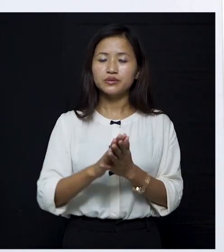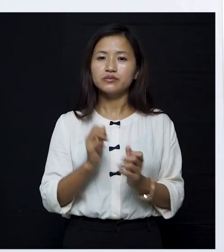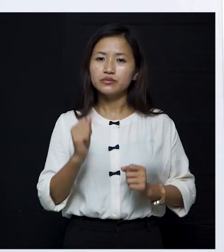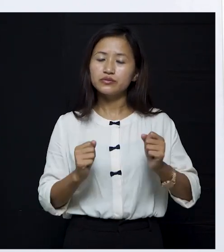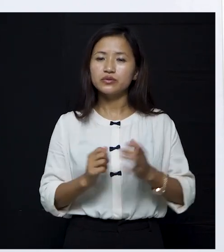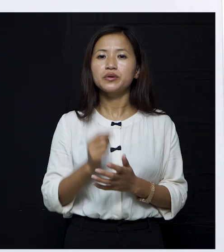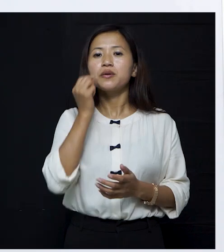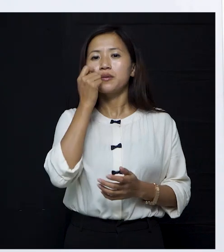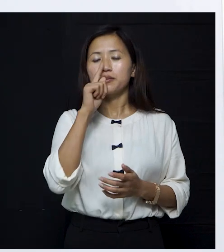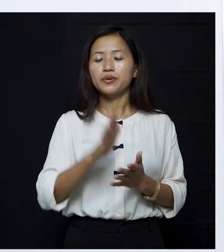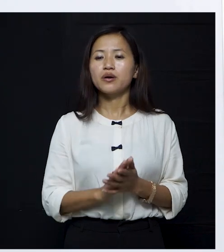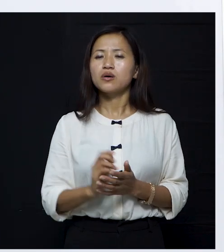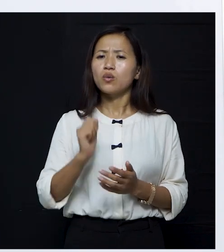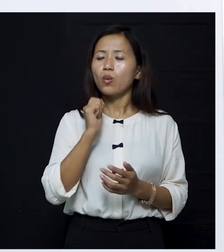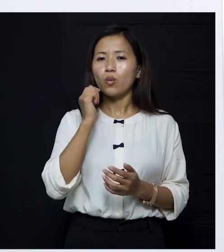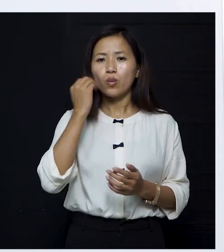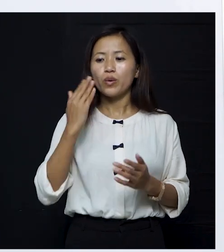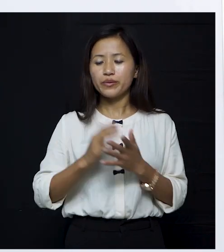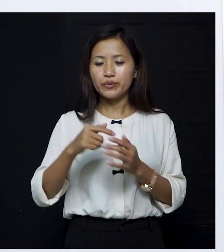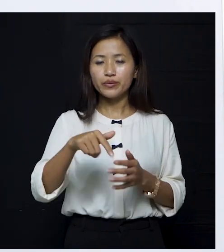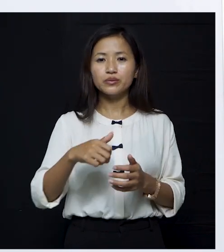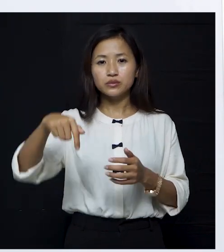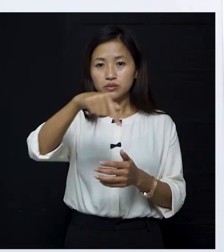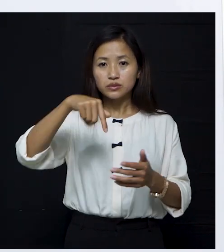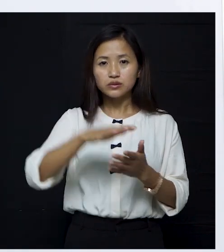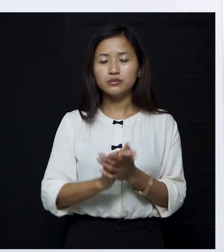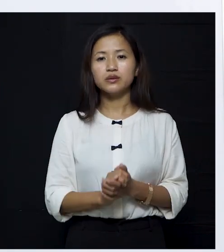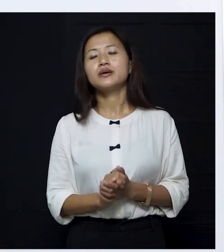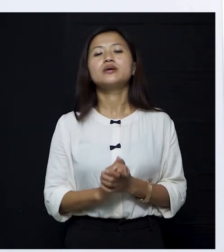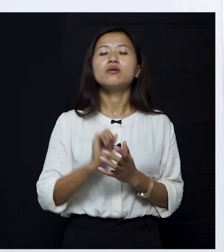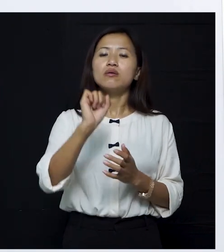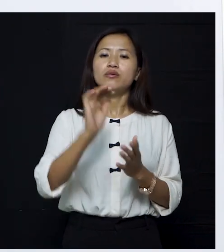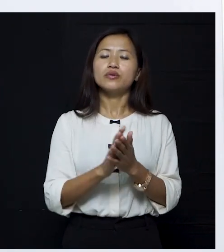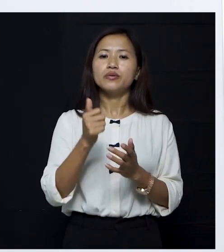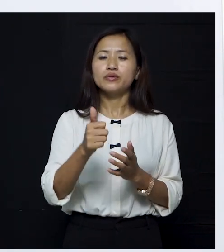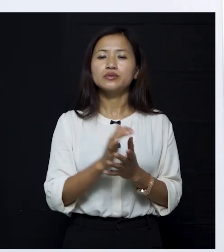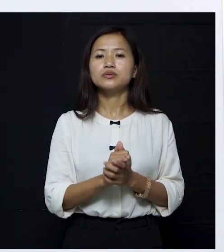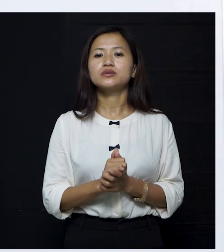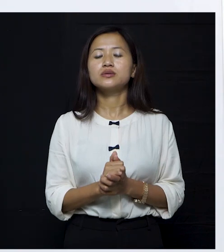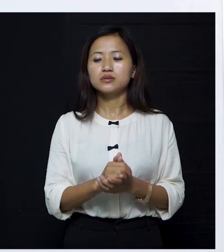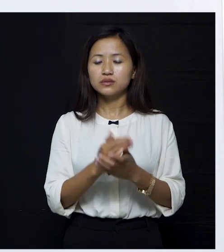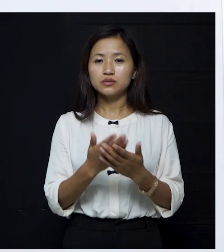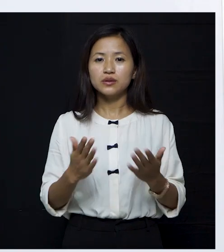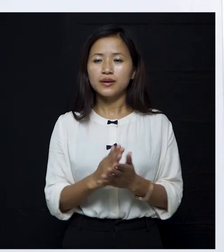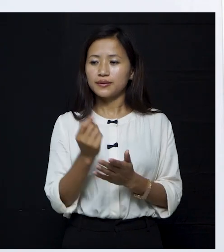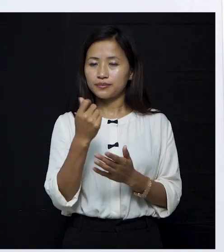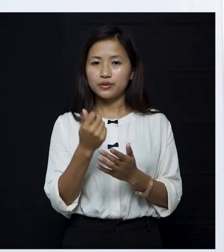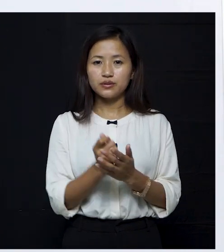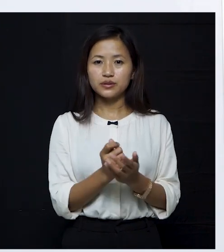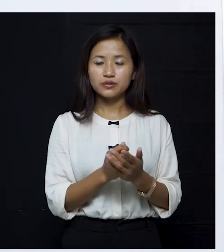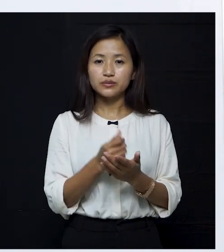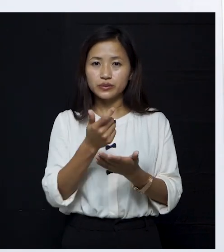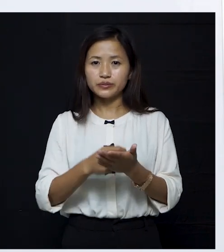parents, isn't it? So when you go to buy a goods, we all know that on the cover, okay, on the cover of the goods, the price will be